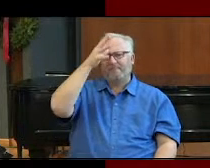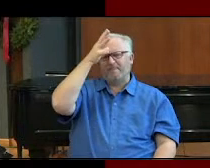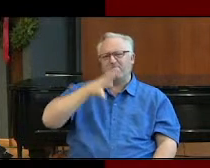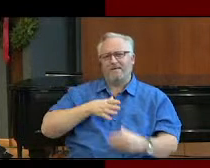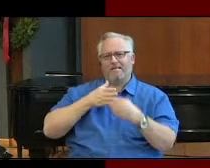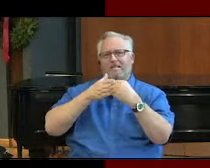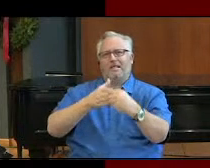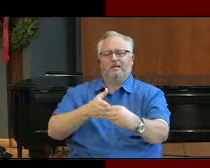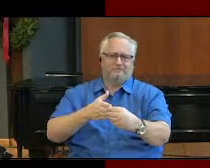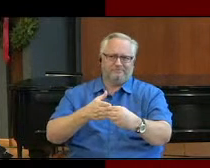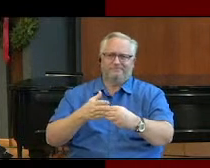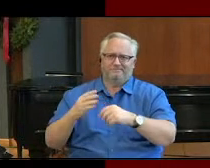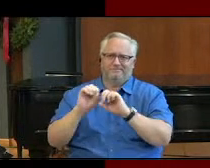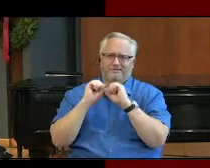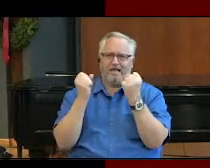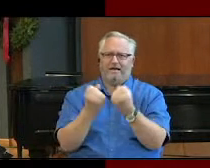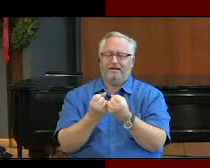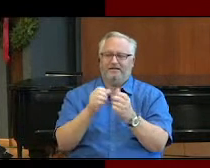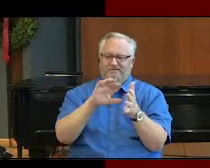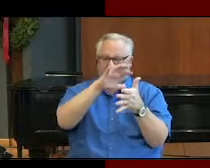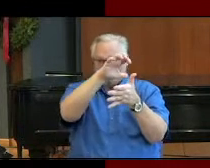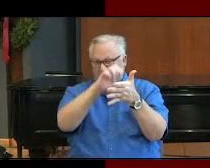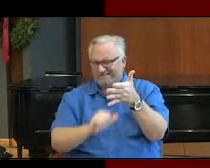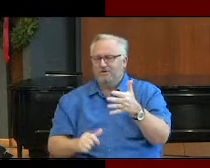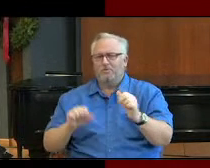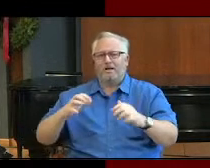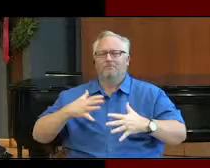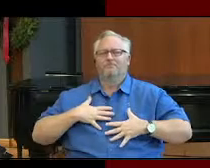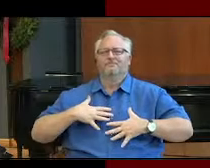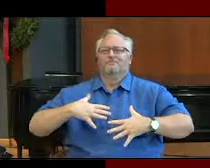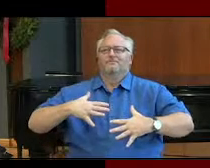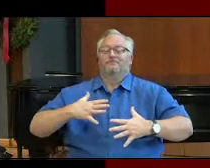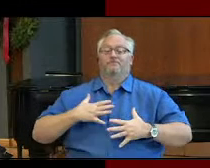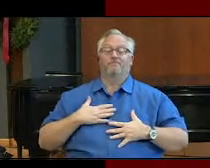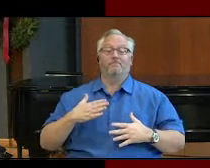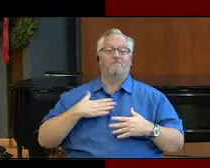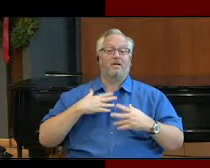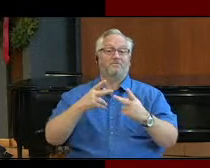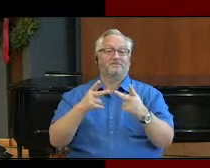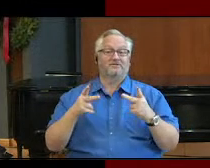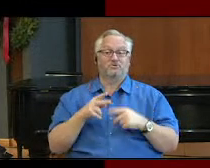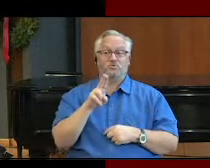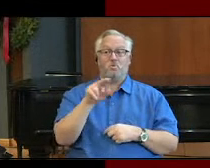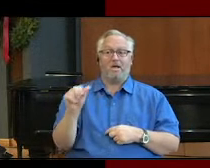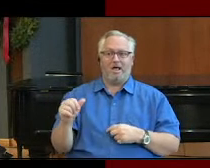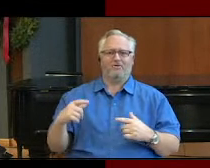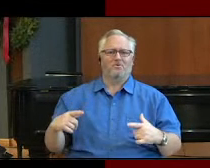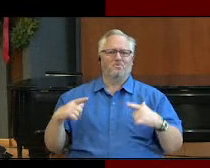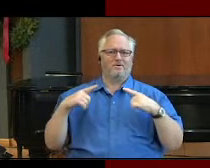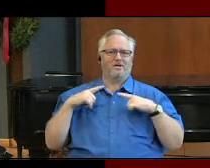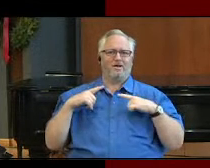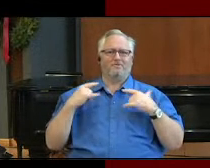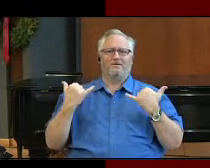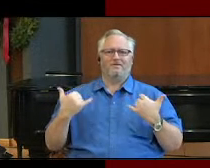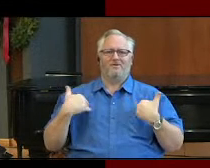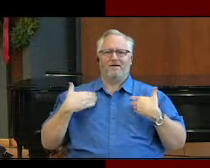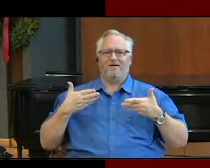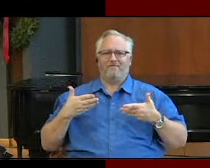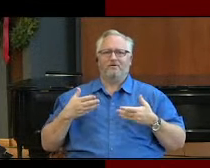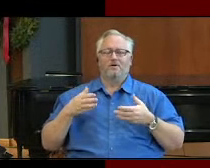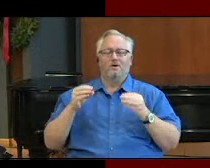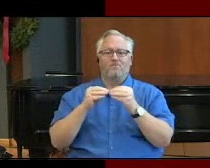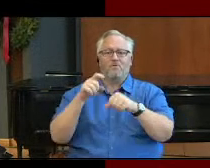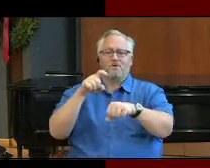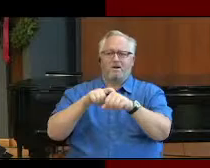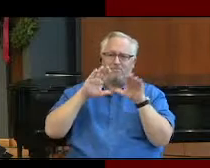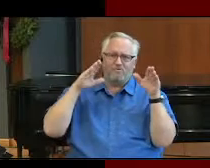can breathe free. I have retired from my position at the UUA, giving me time and opportunity to focus my